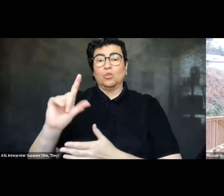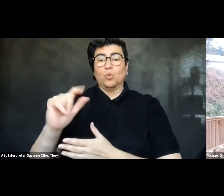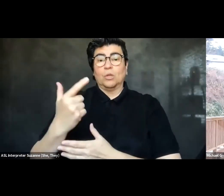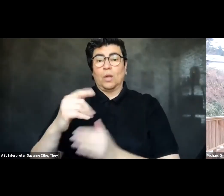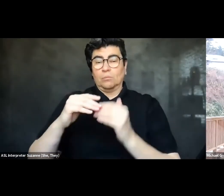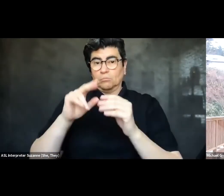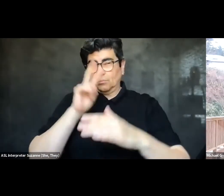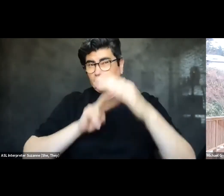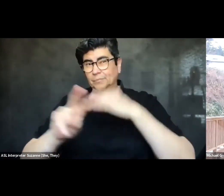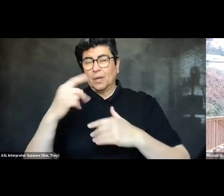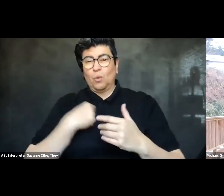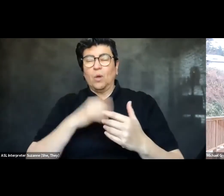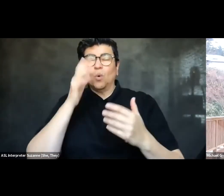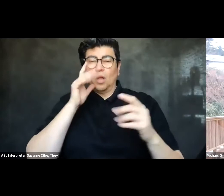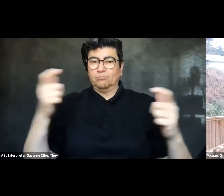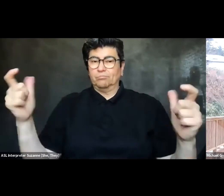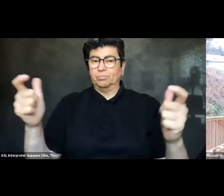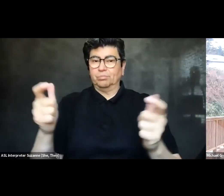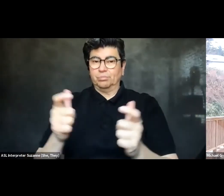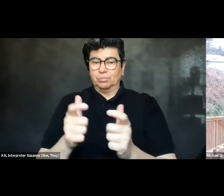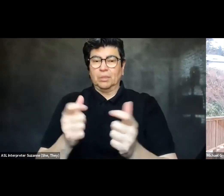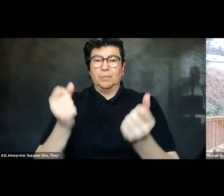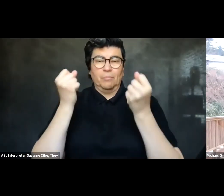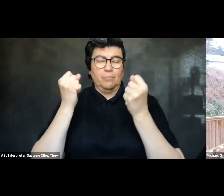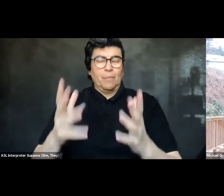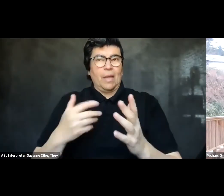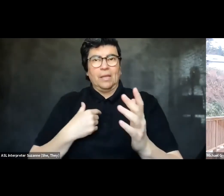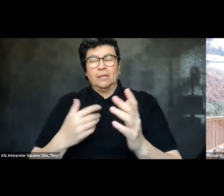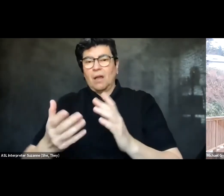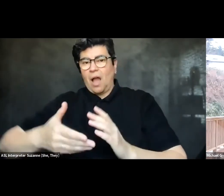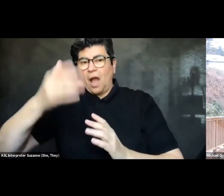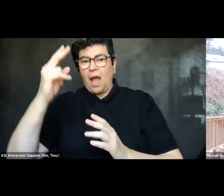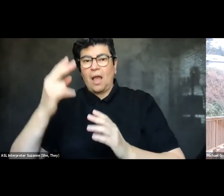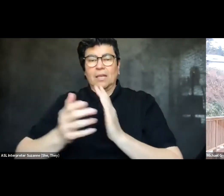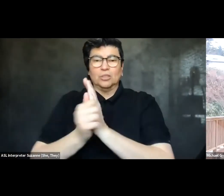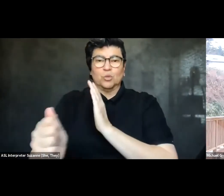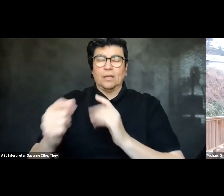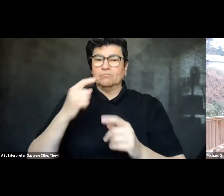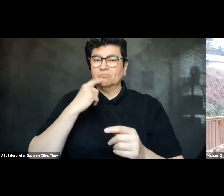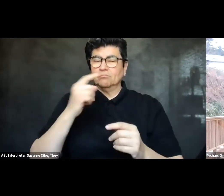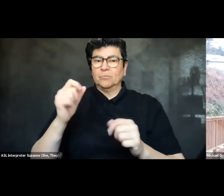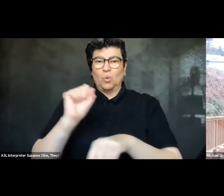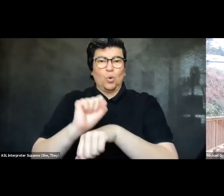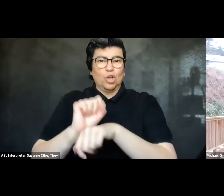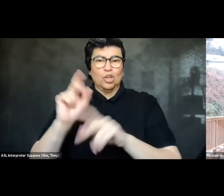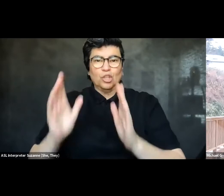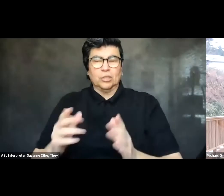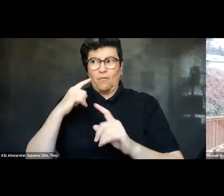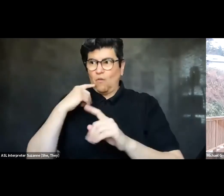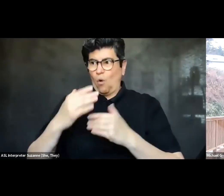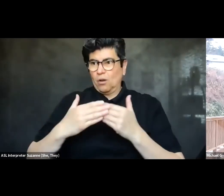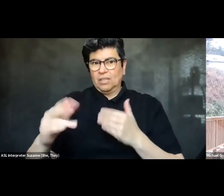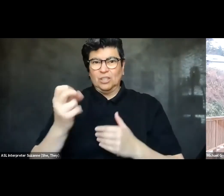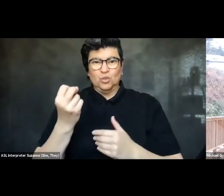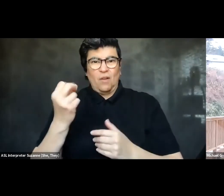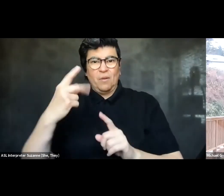that we will have lost a significant amount of highly trained and dedicated workforce for at least the next 12 months, many